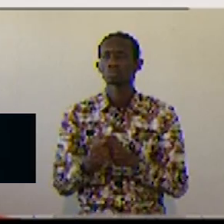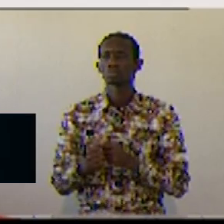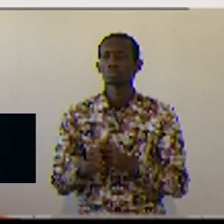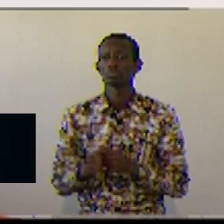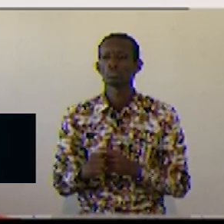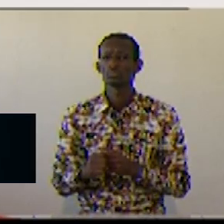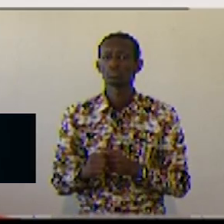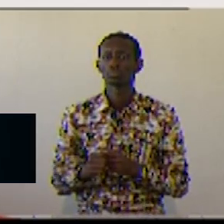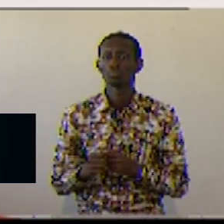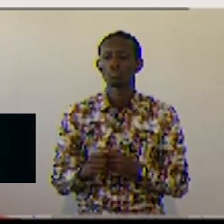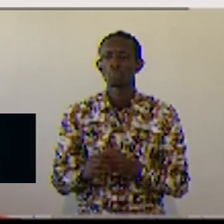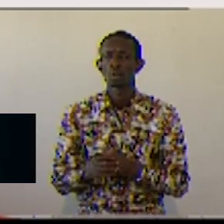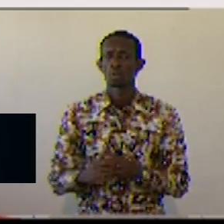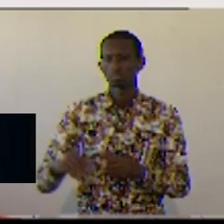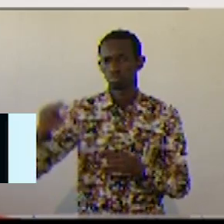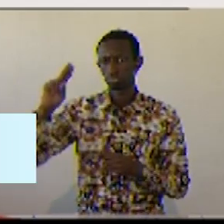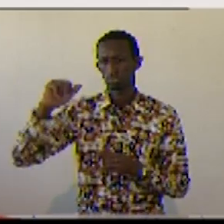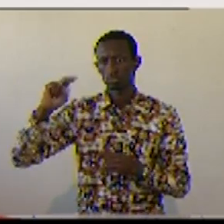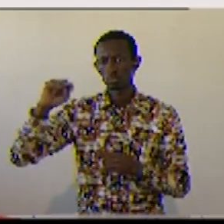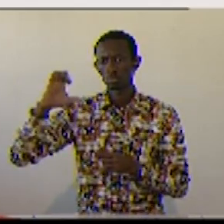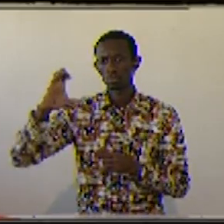potassium hydrogen carbonate.